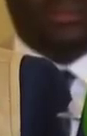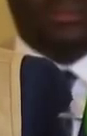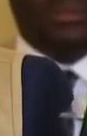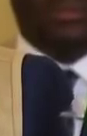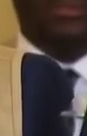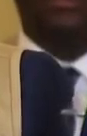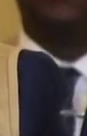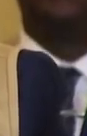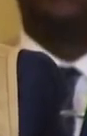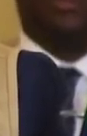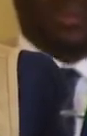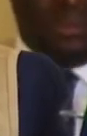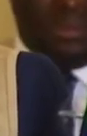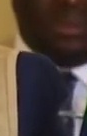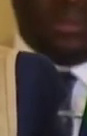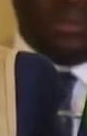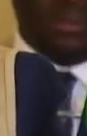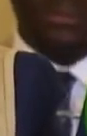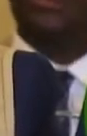be concluded